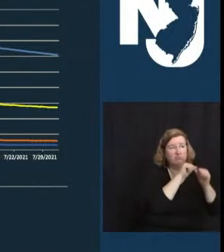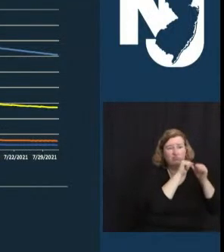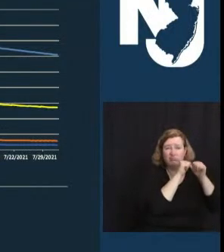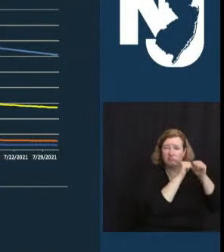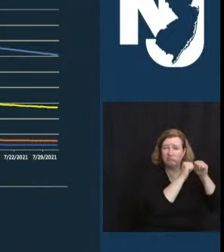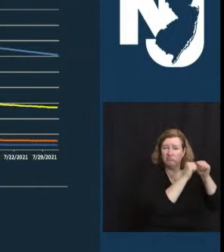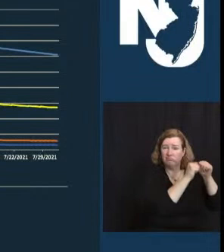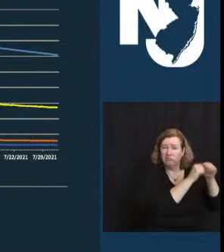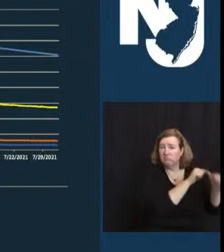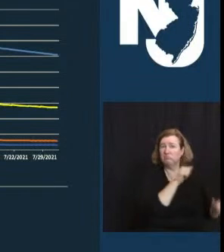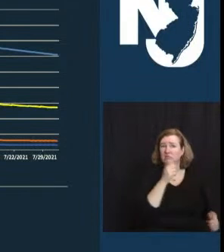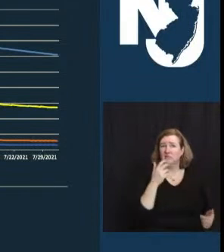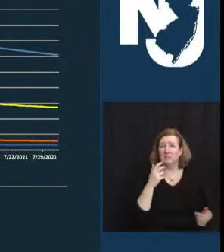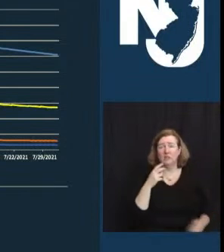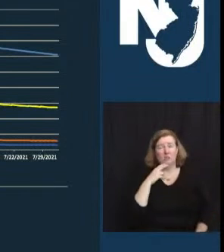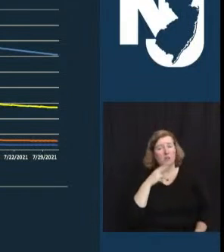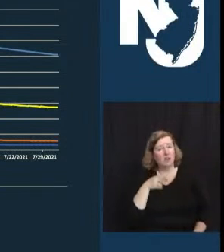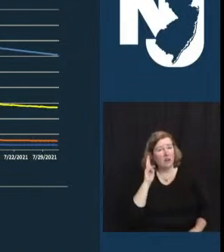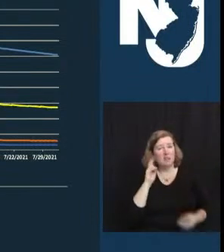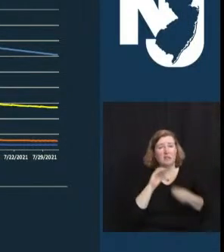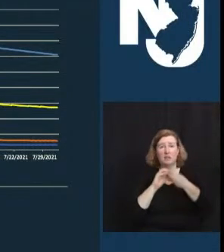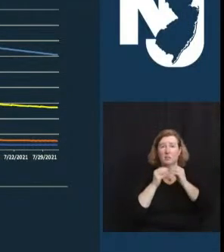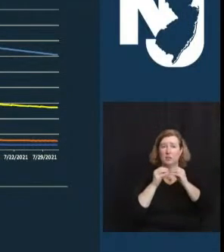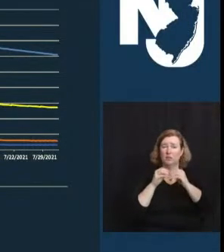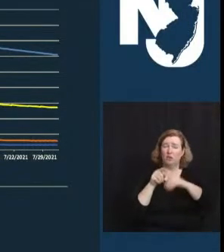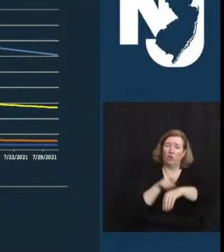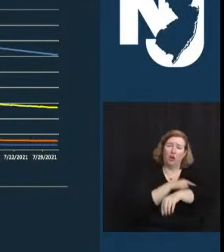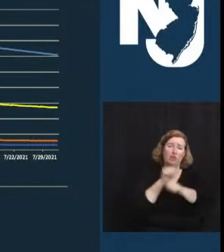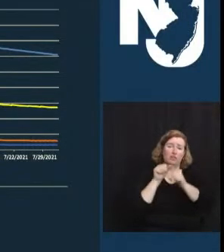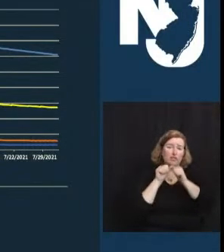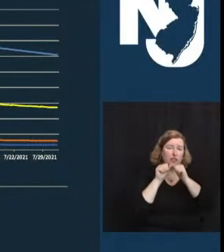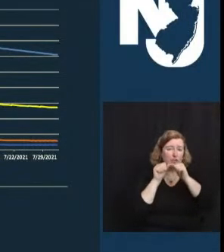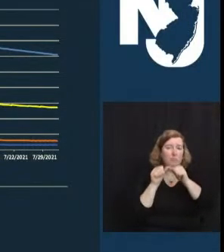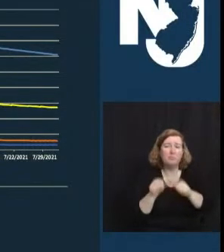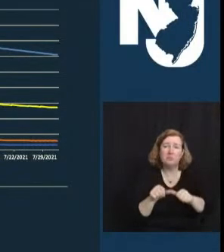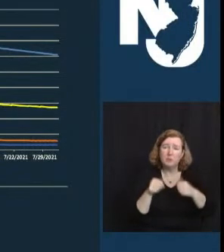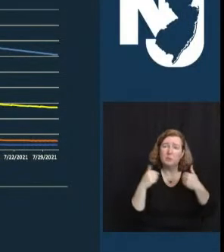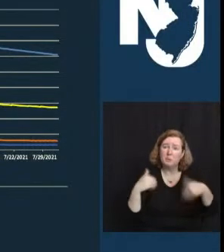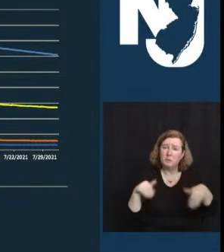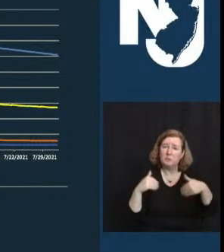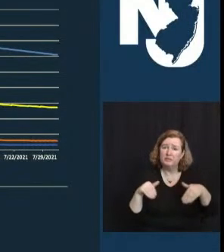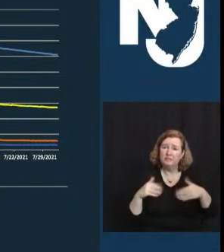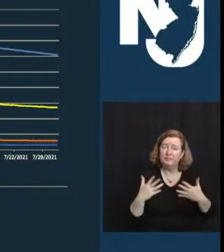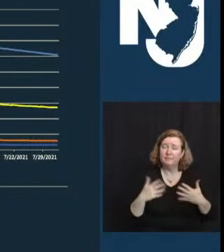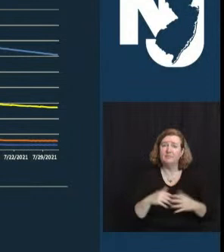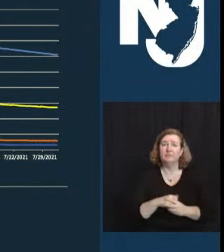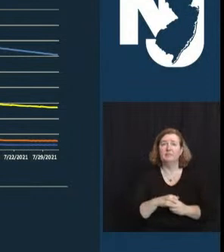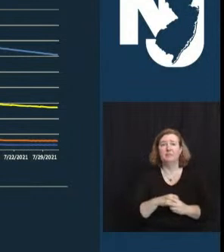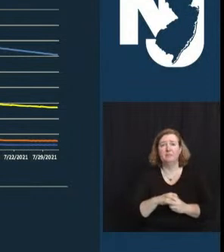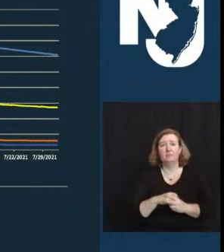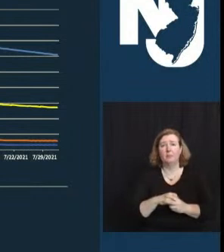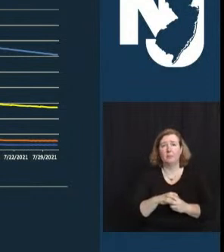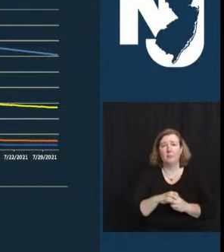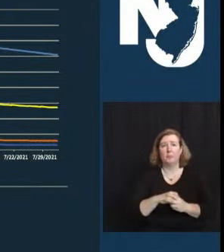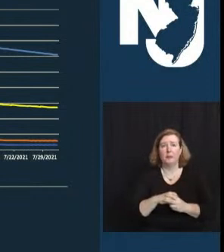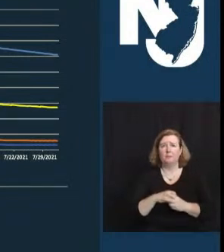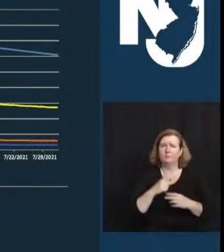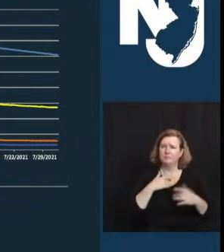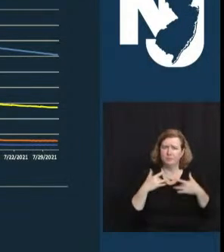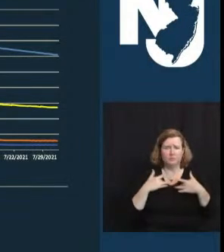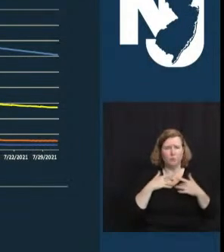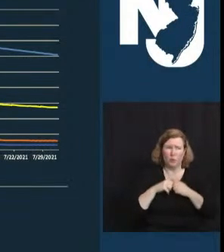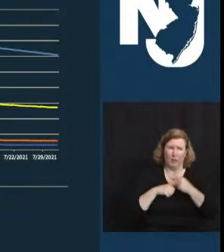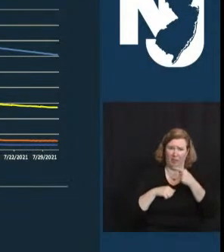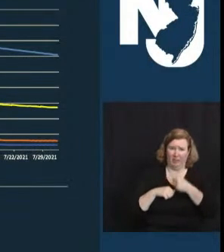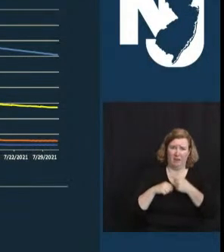high numbers, but it's a longer duration event. And frankly, of the two, I worry more about the latter and our reaction to